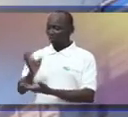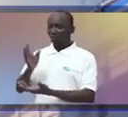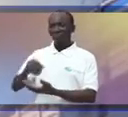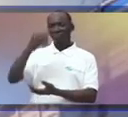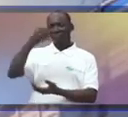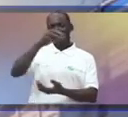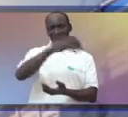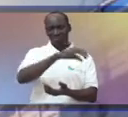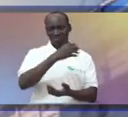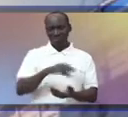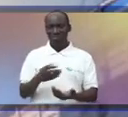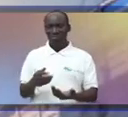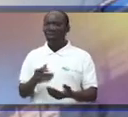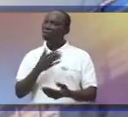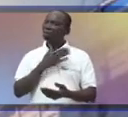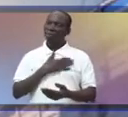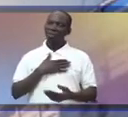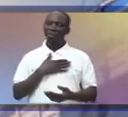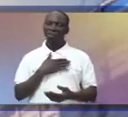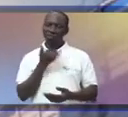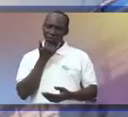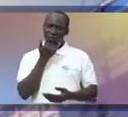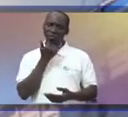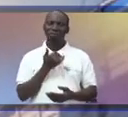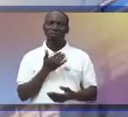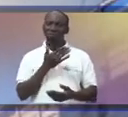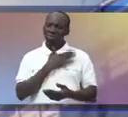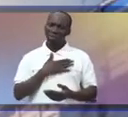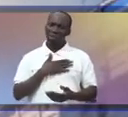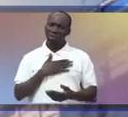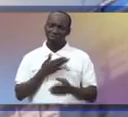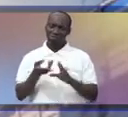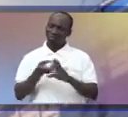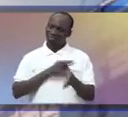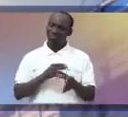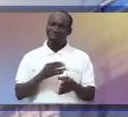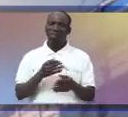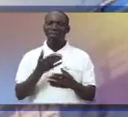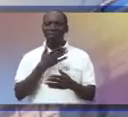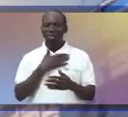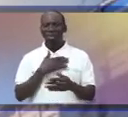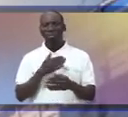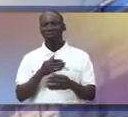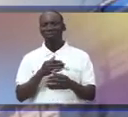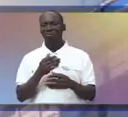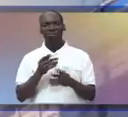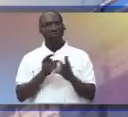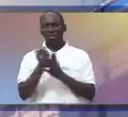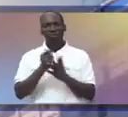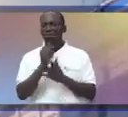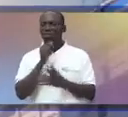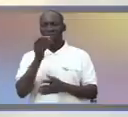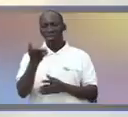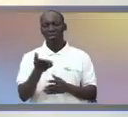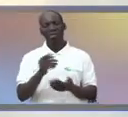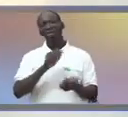fom kwan misra wa yira misra unhu no kwan no sakira wa dwen mia mi jina ha mi